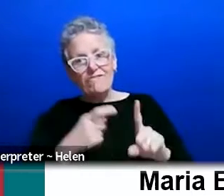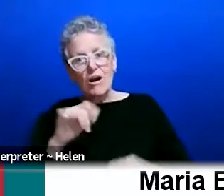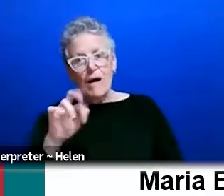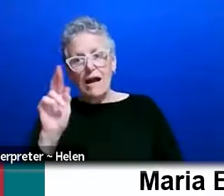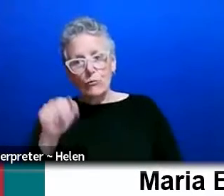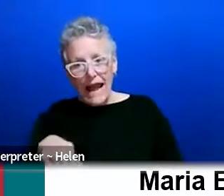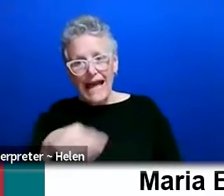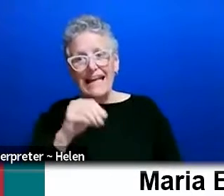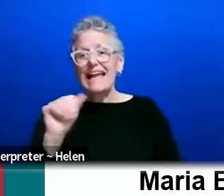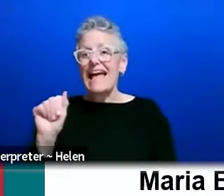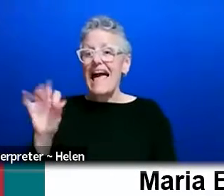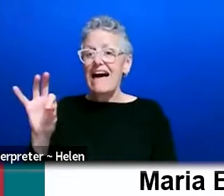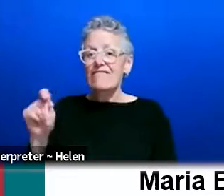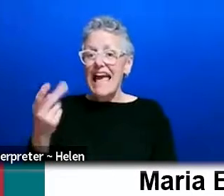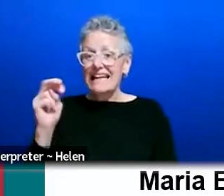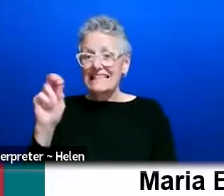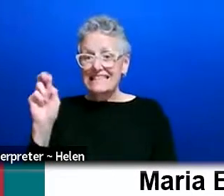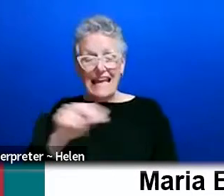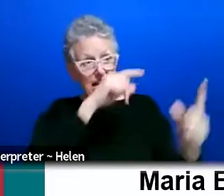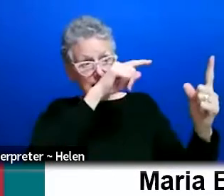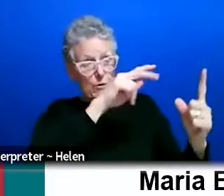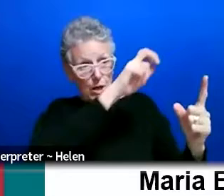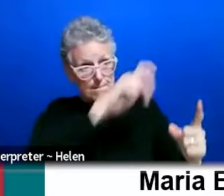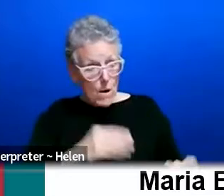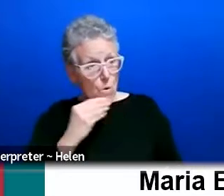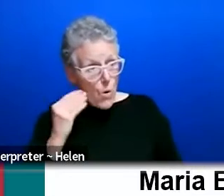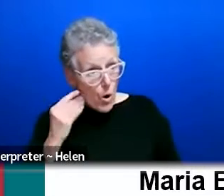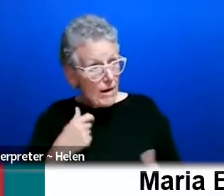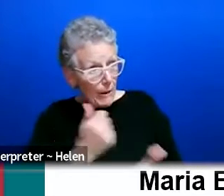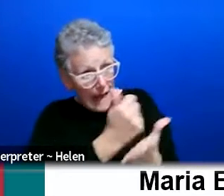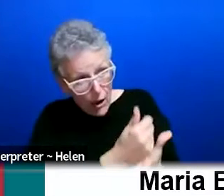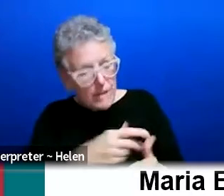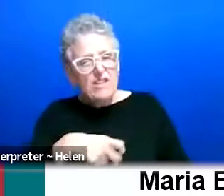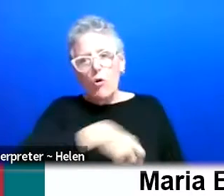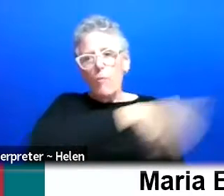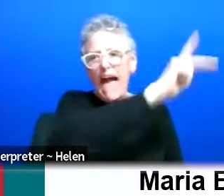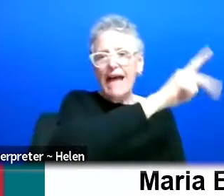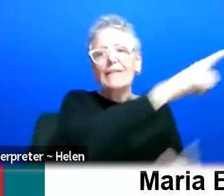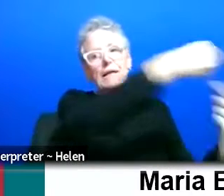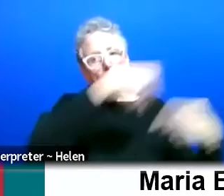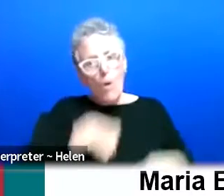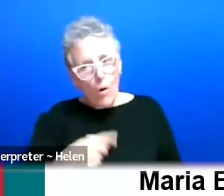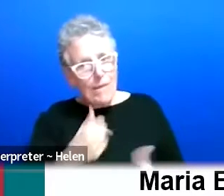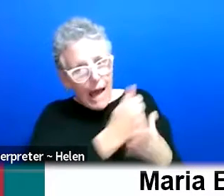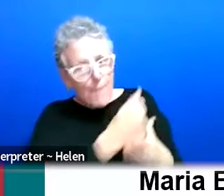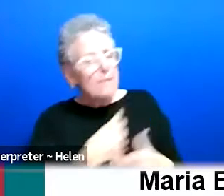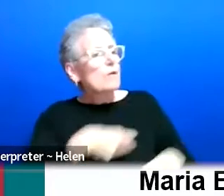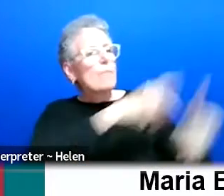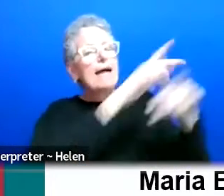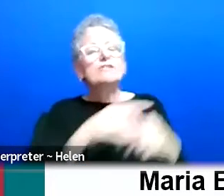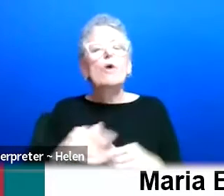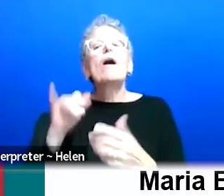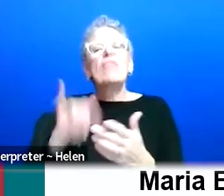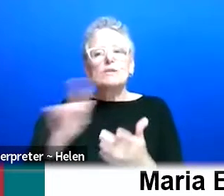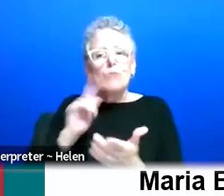So really that's where I began really getting exposure and understanding how I could support people in their recovery from